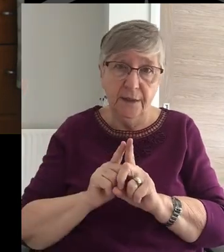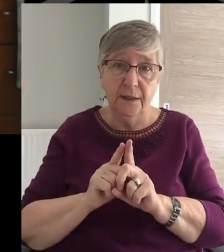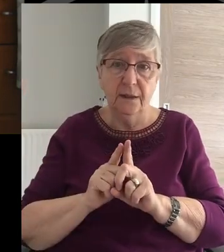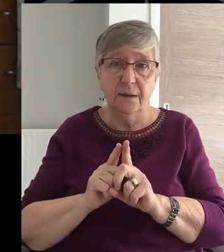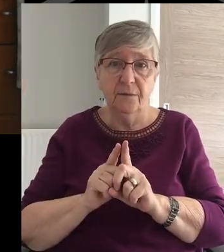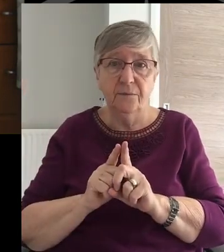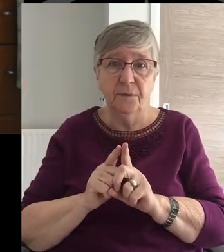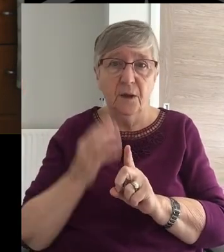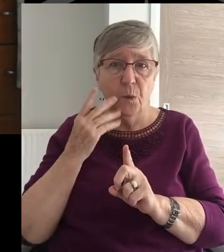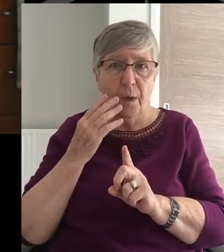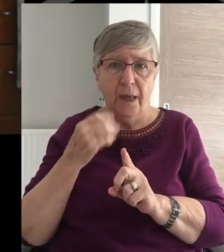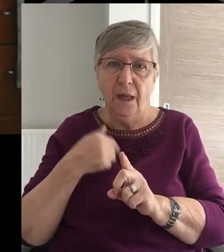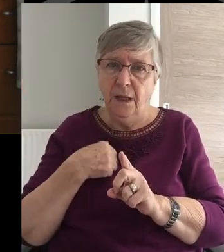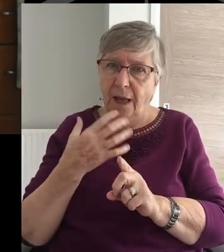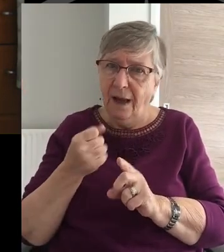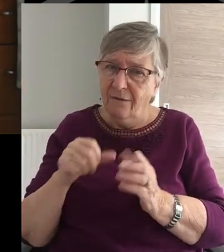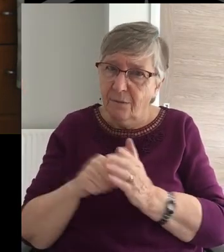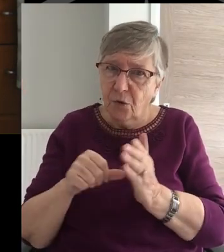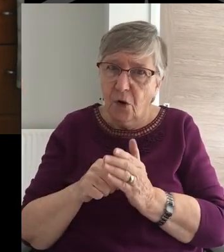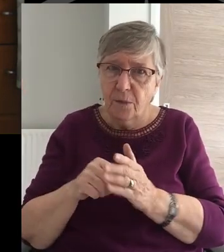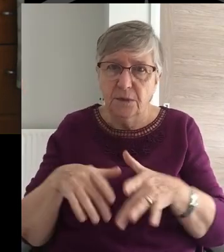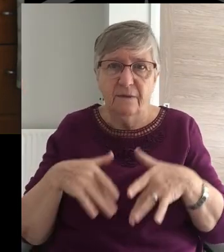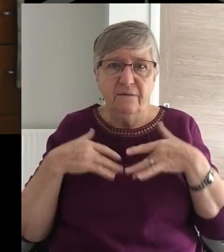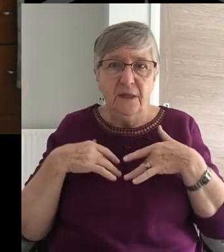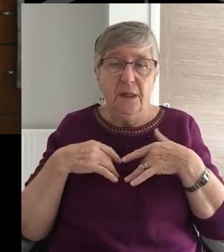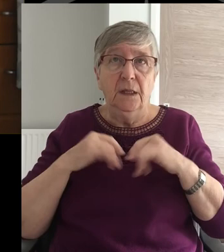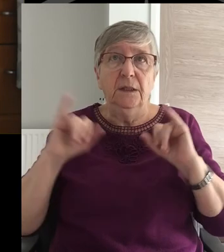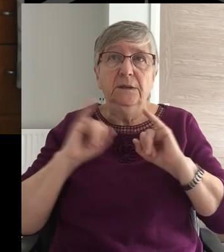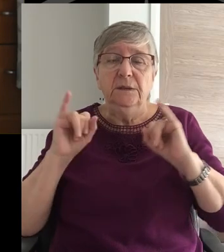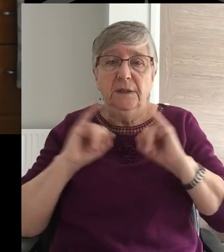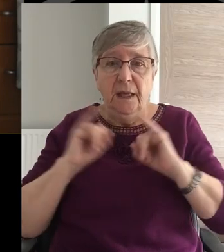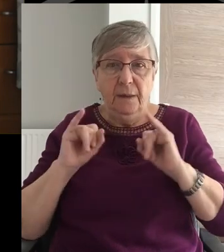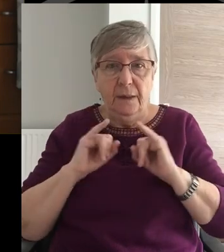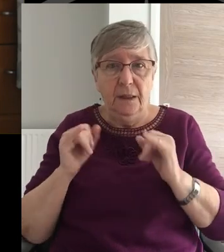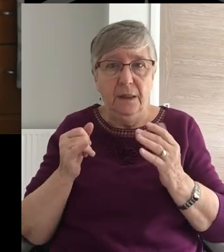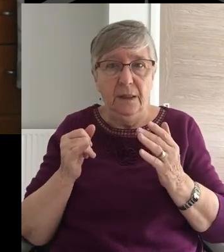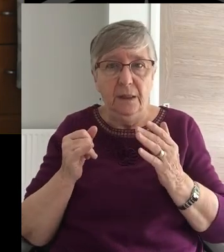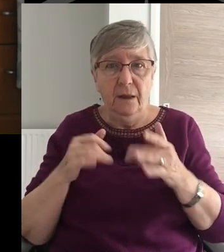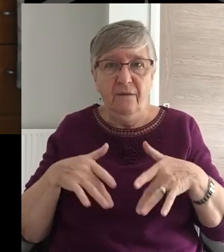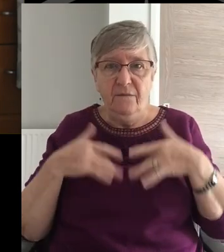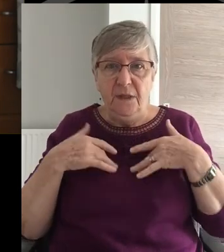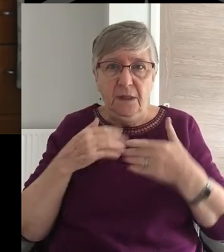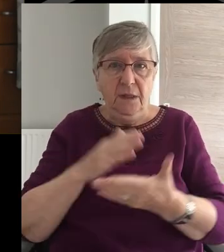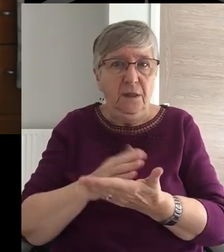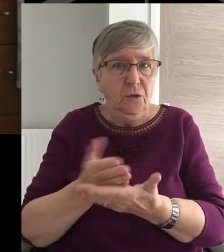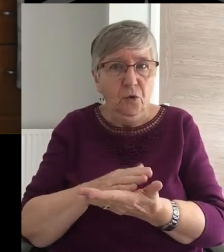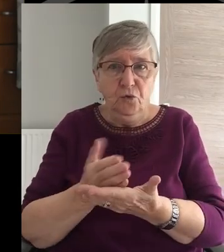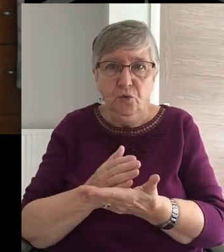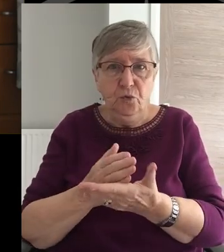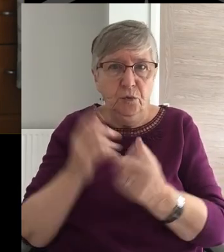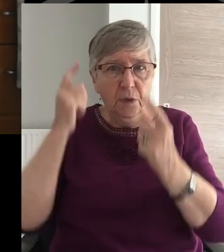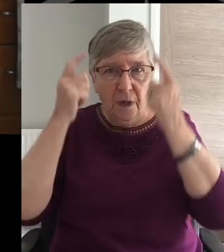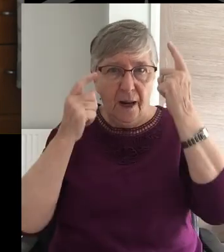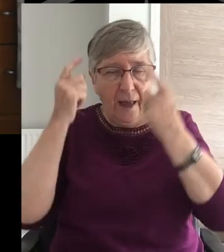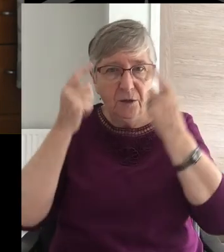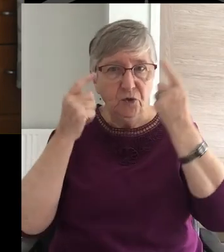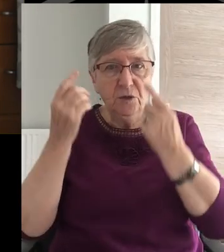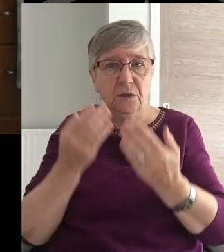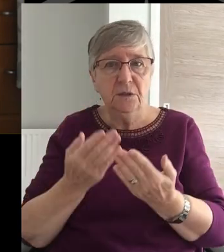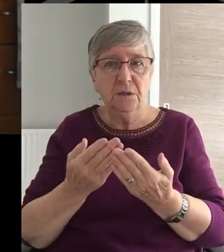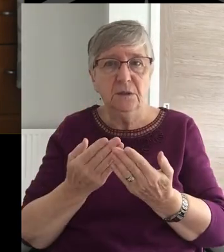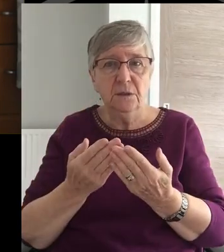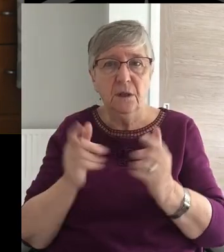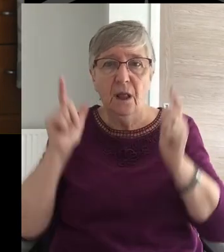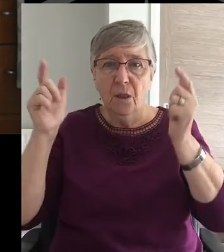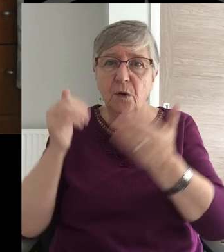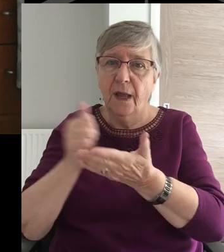While the storm rages, we have feelings of calamity, of dread, and we feel uncertain and anxious. Lord,